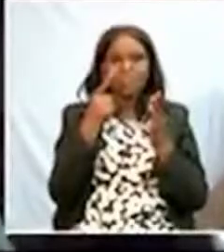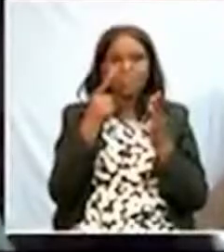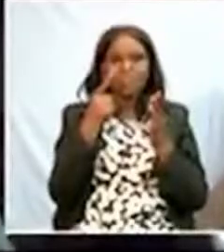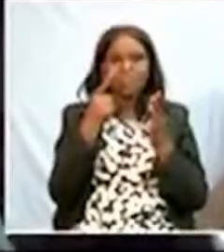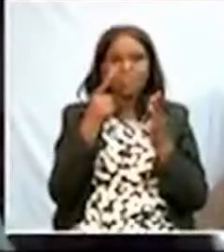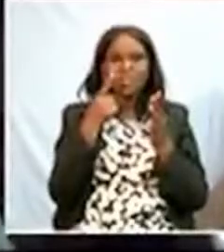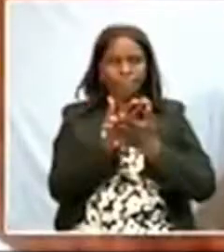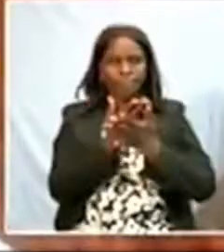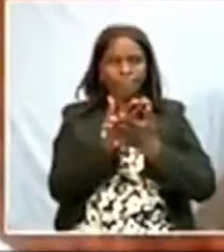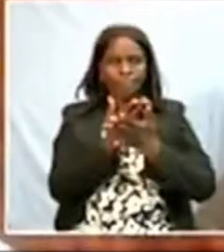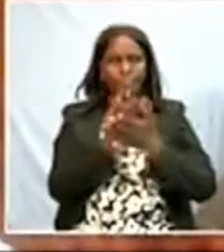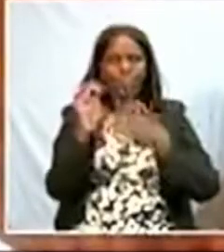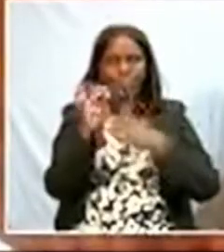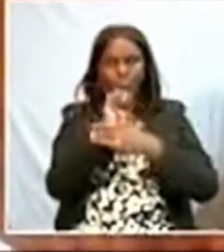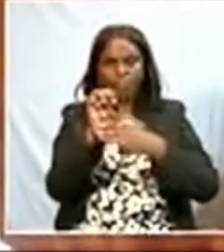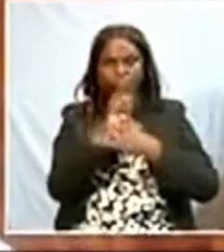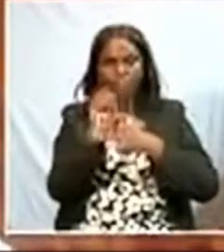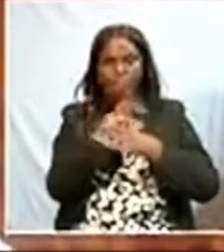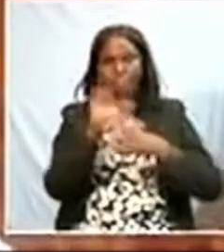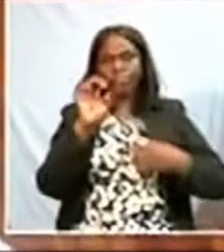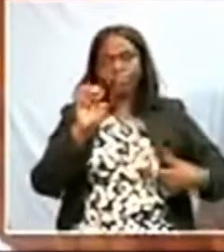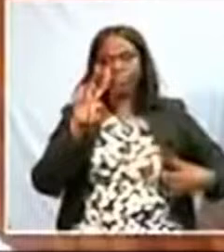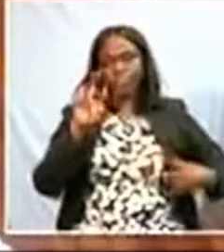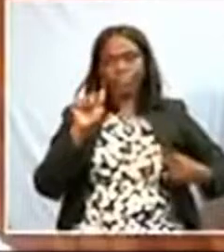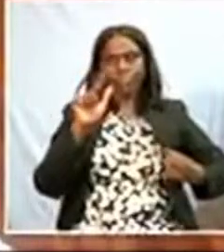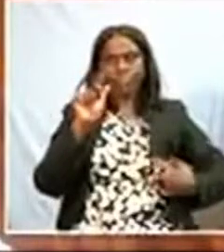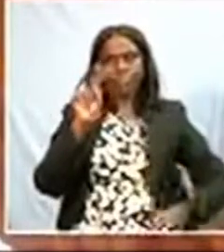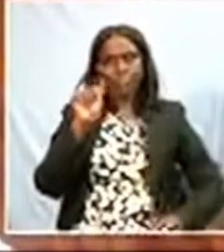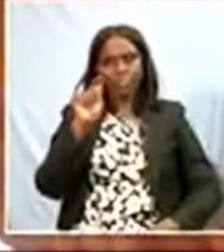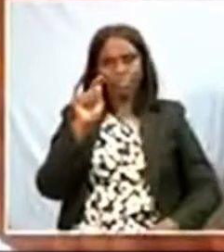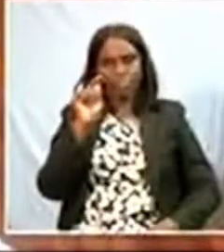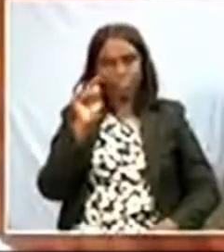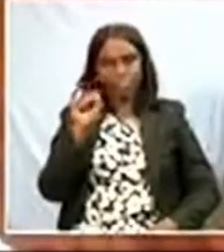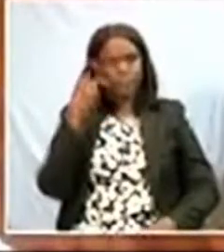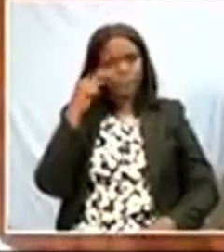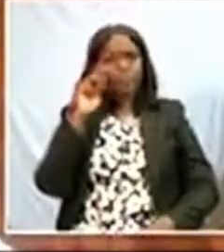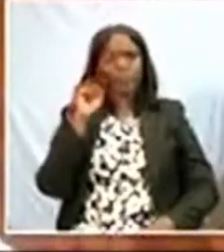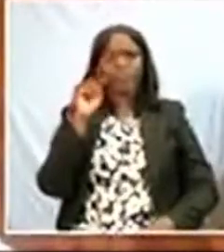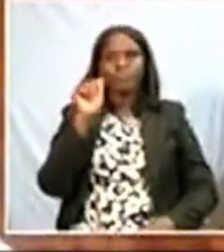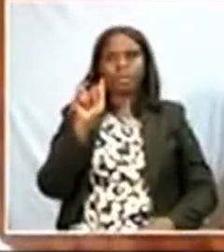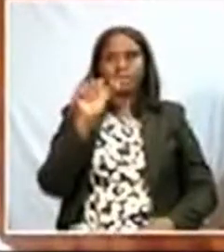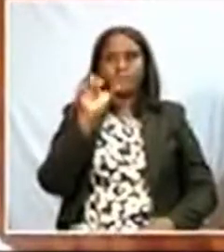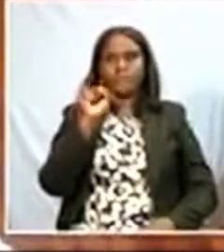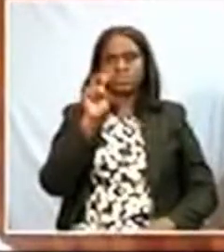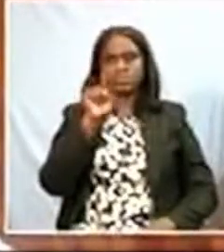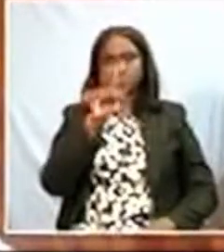bid evaluation for Masuzio,